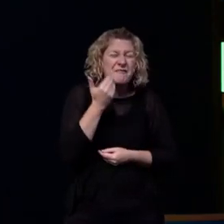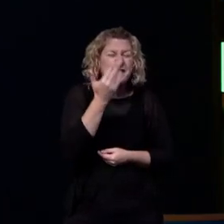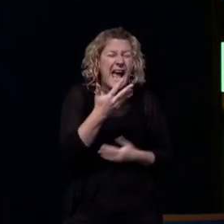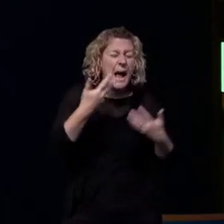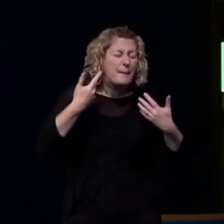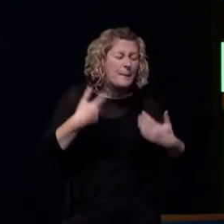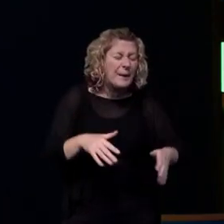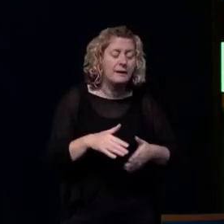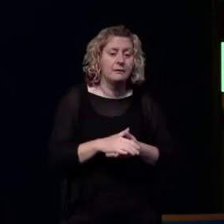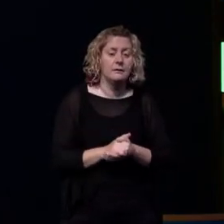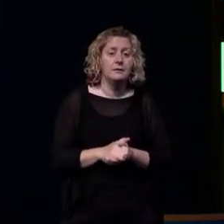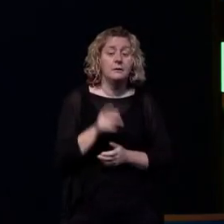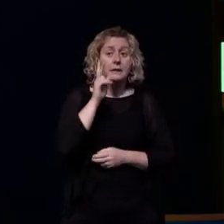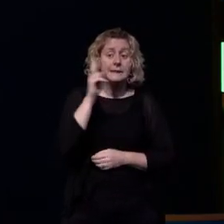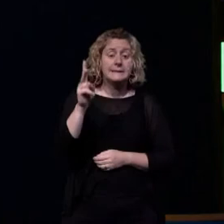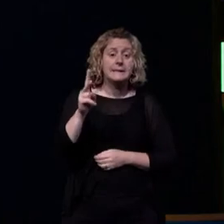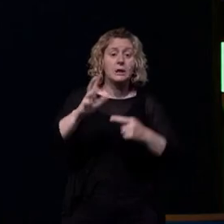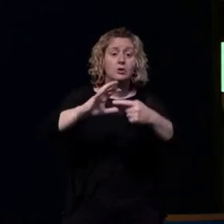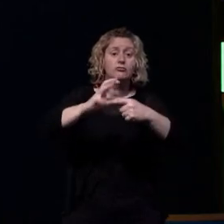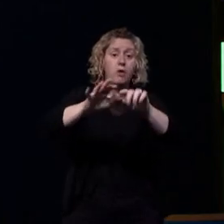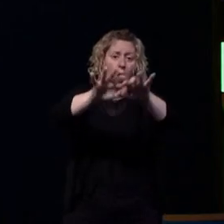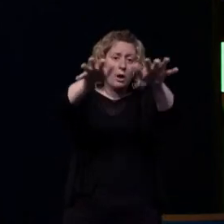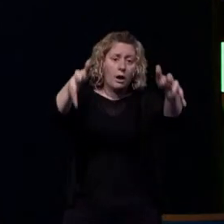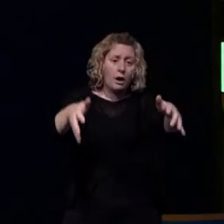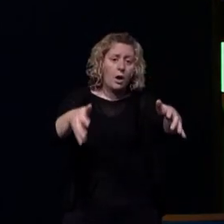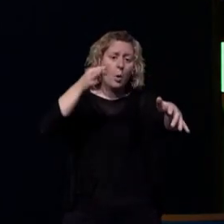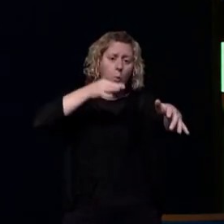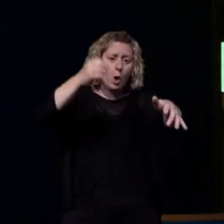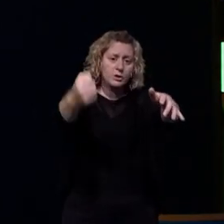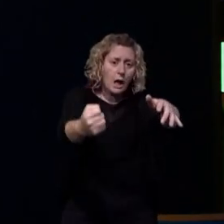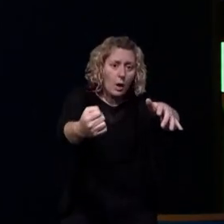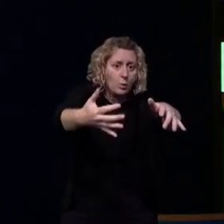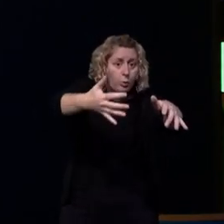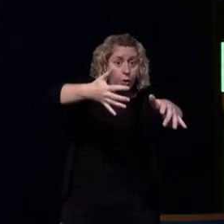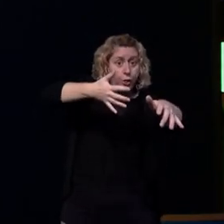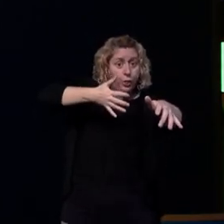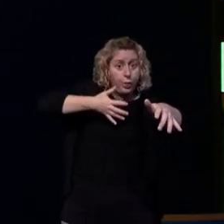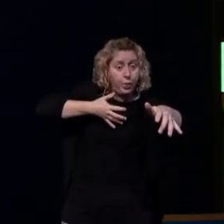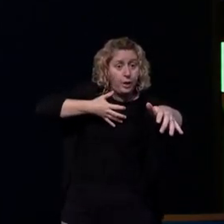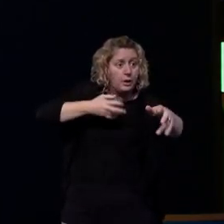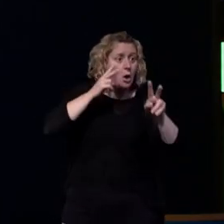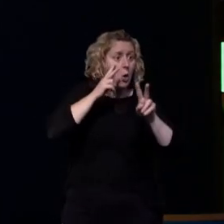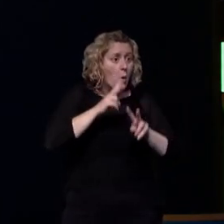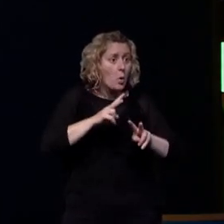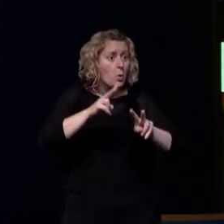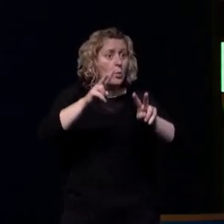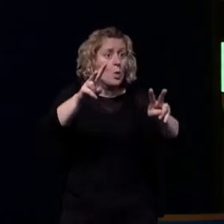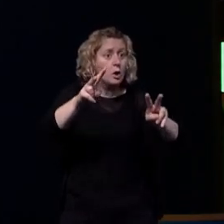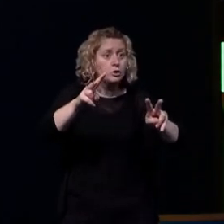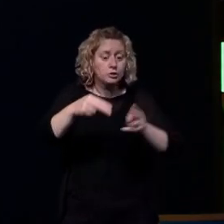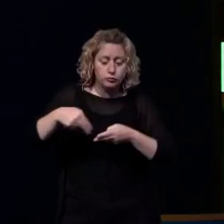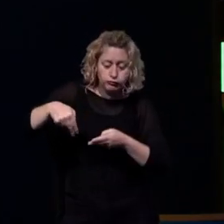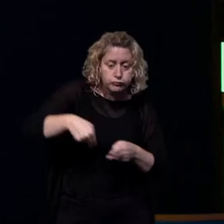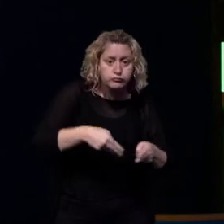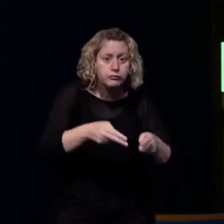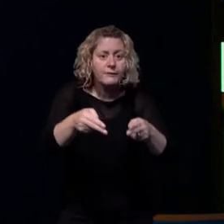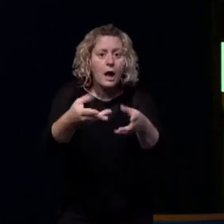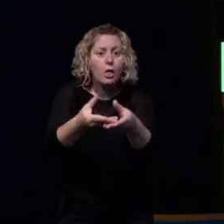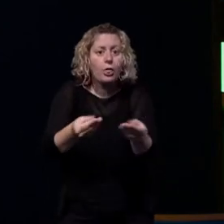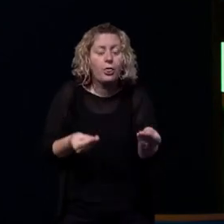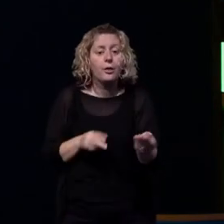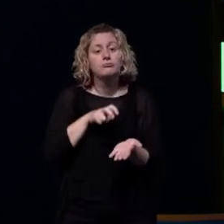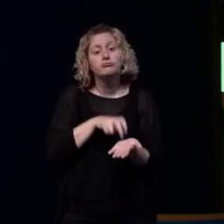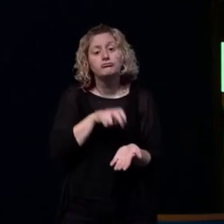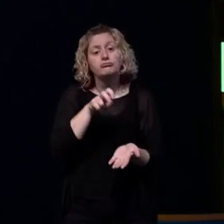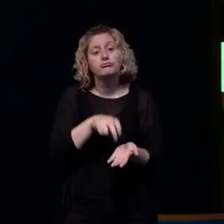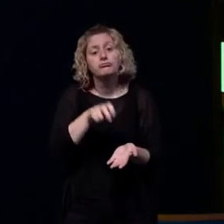come out of a rock. He has watched as the Jordan has dried up and they've walked across. And